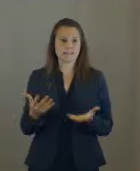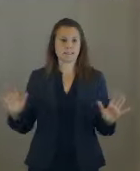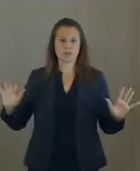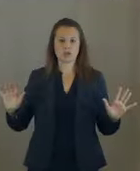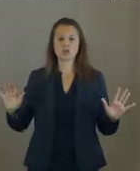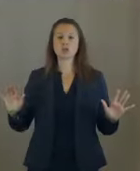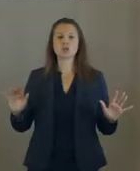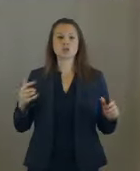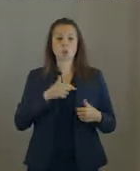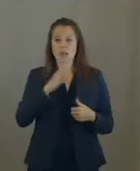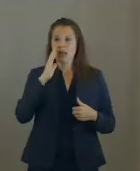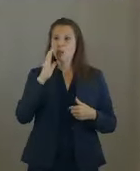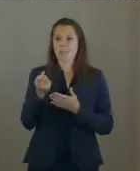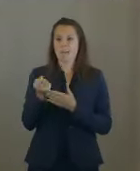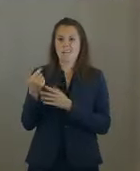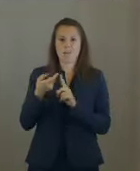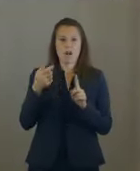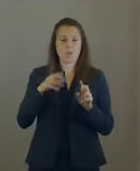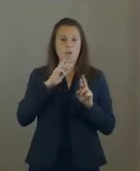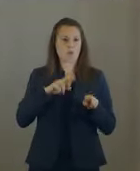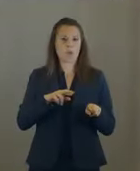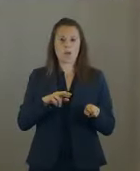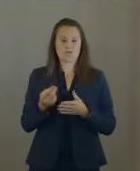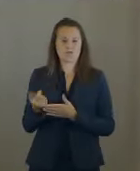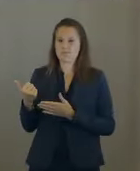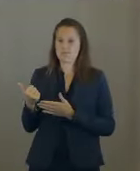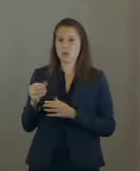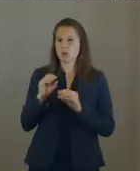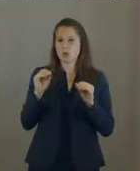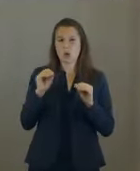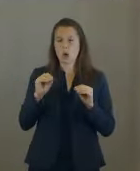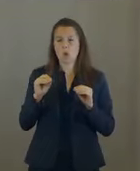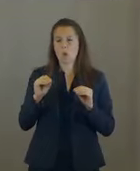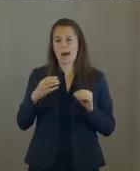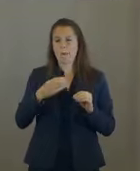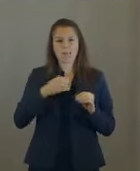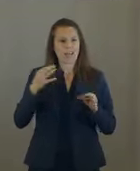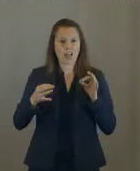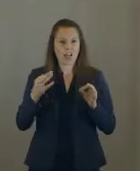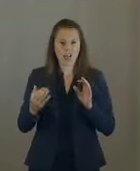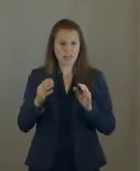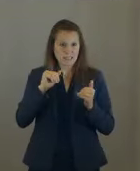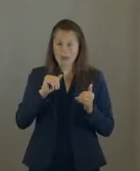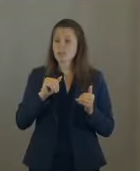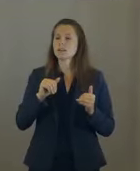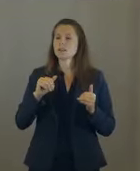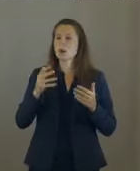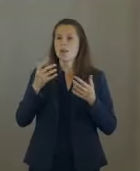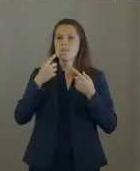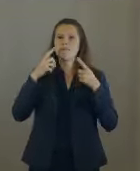So we will be taking that off the report. It's not expected that there would be any appeal. So that finally concludes